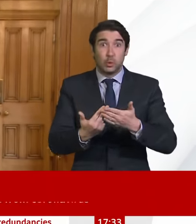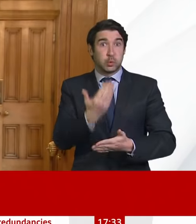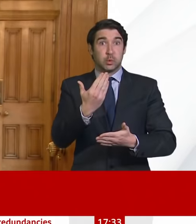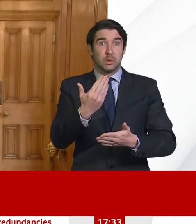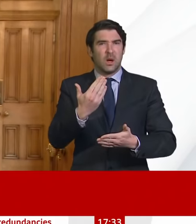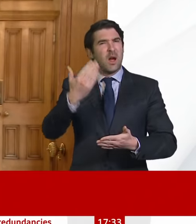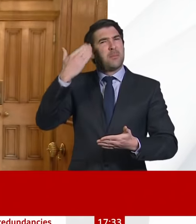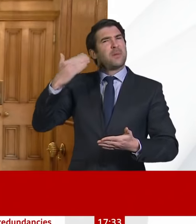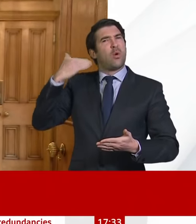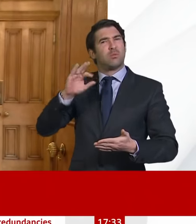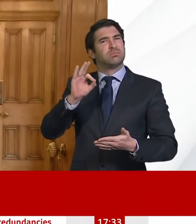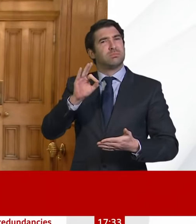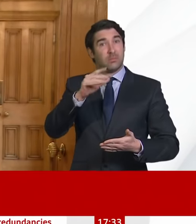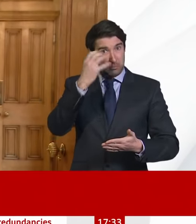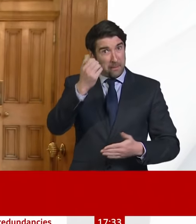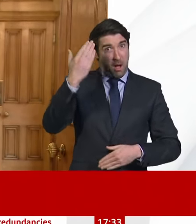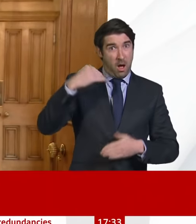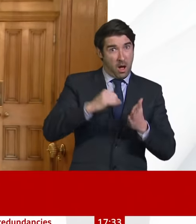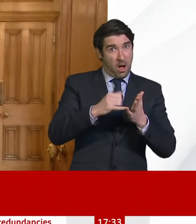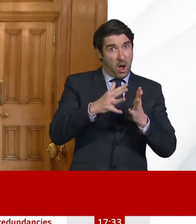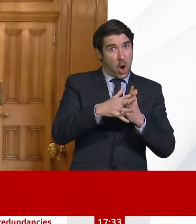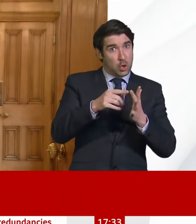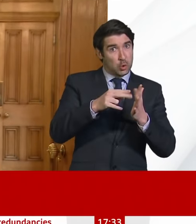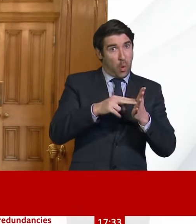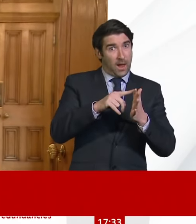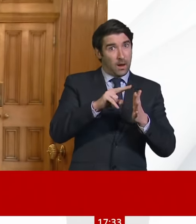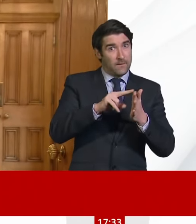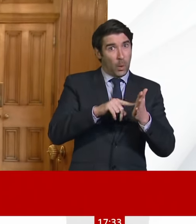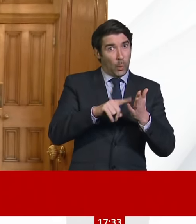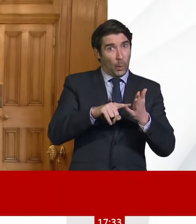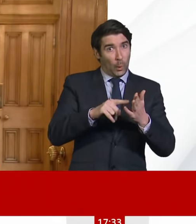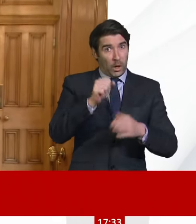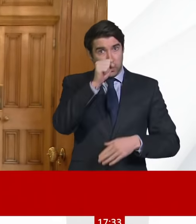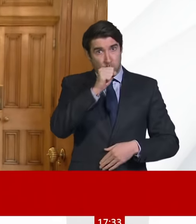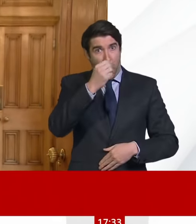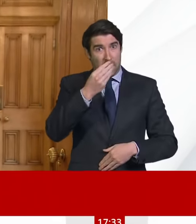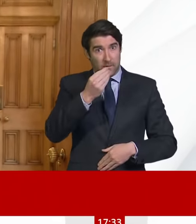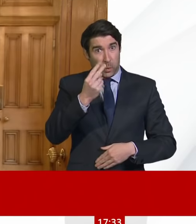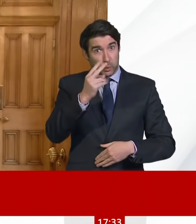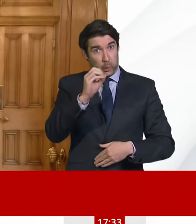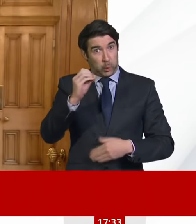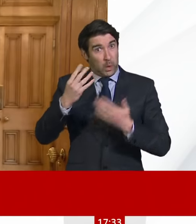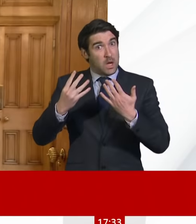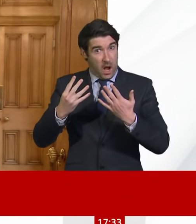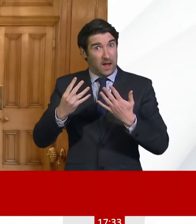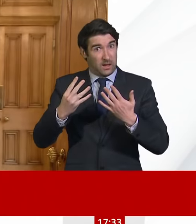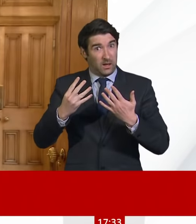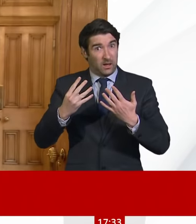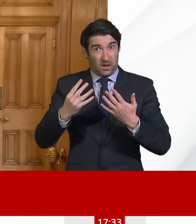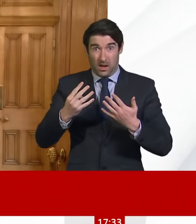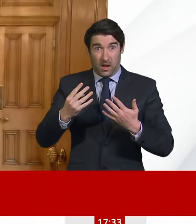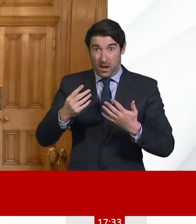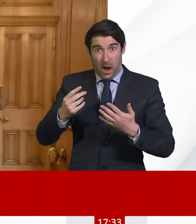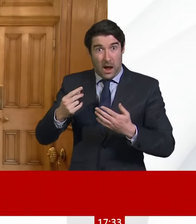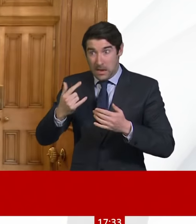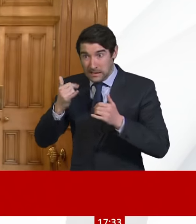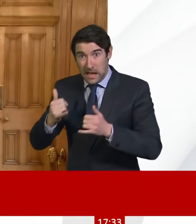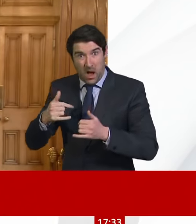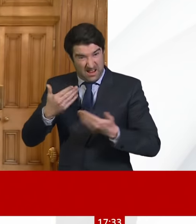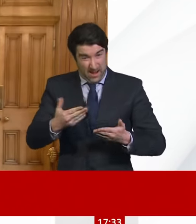faster than the swine flu pandemic in 2009. But I'm going to level with you about the challenges that we